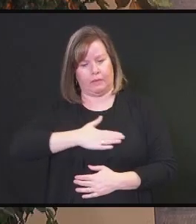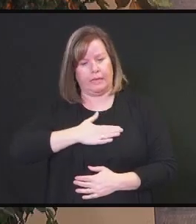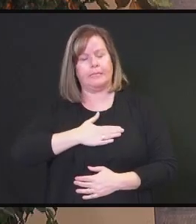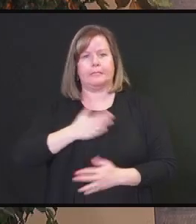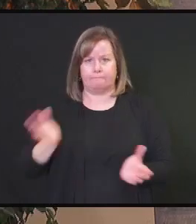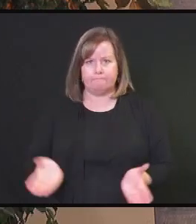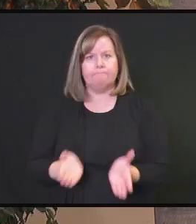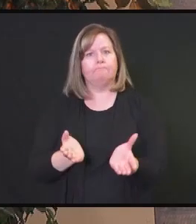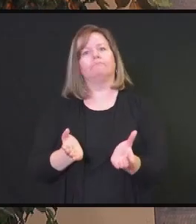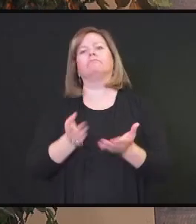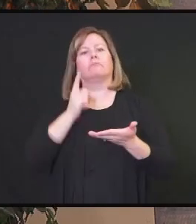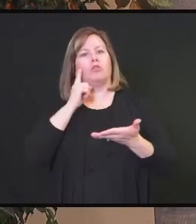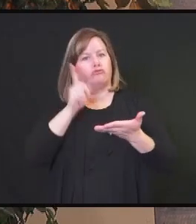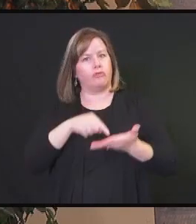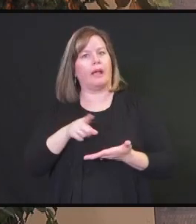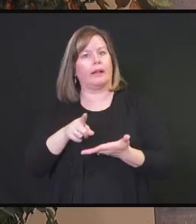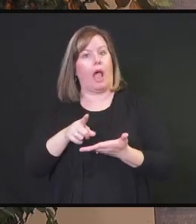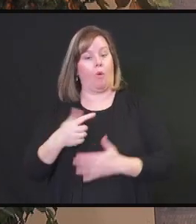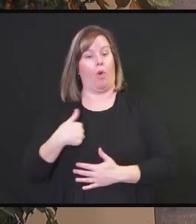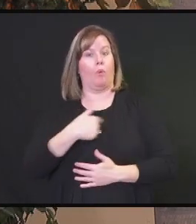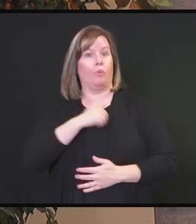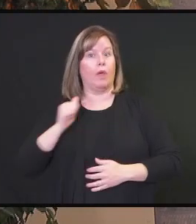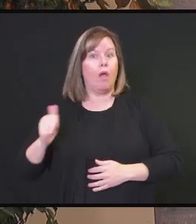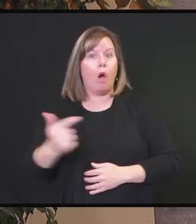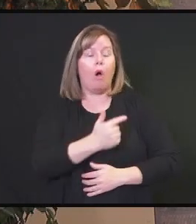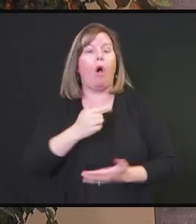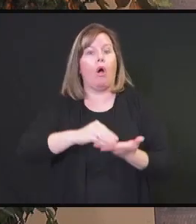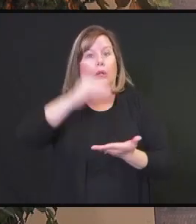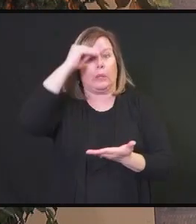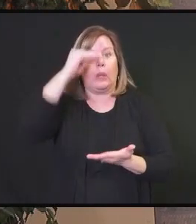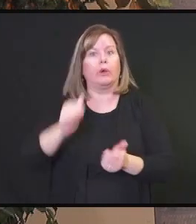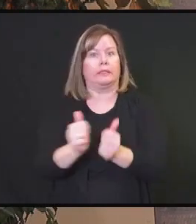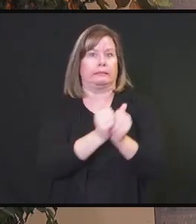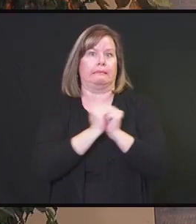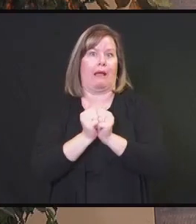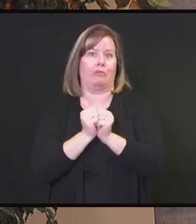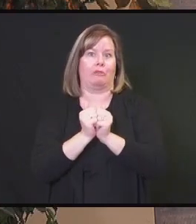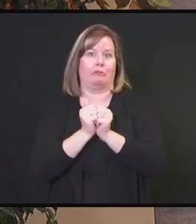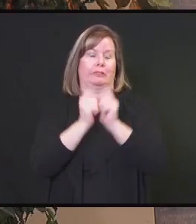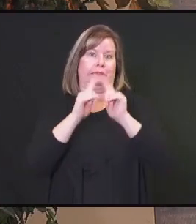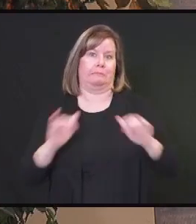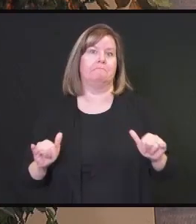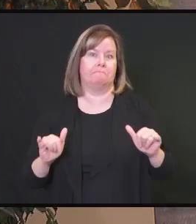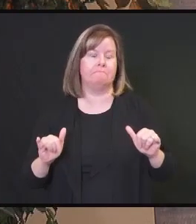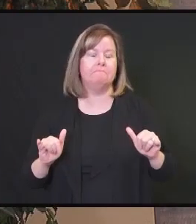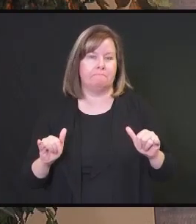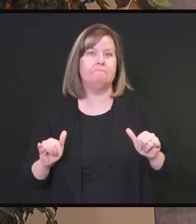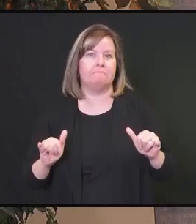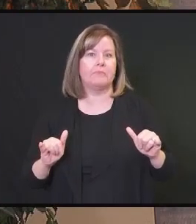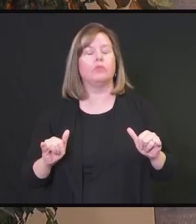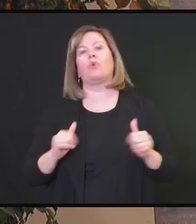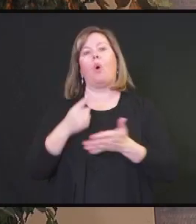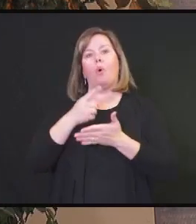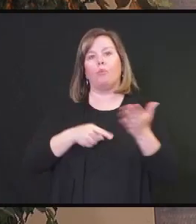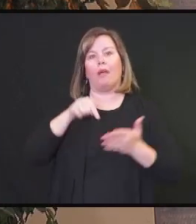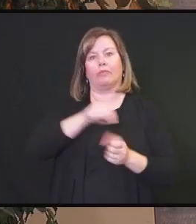learn together about what this virus and what this pandemic is doing now and looks to be doing in the near